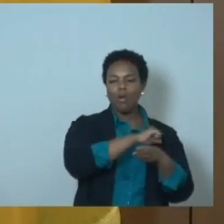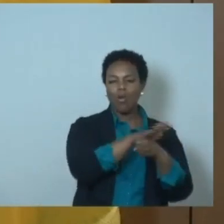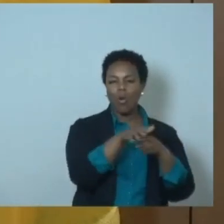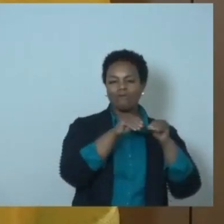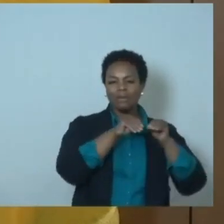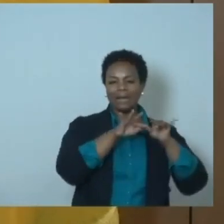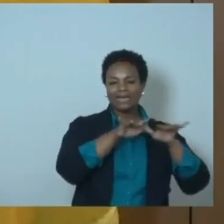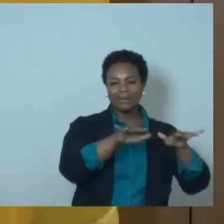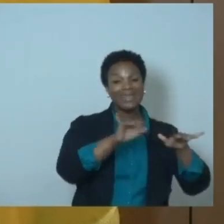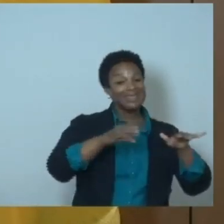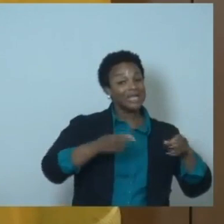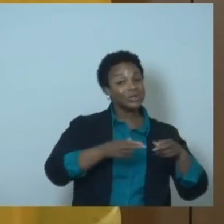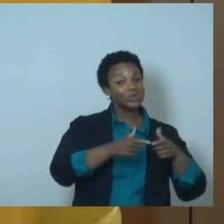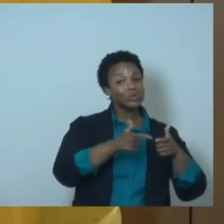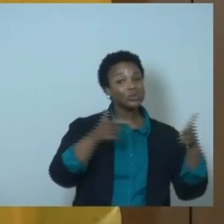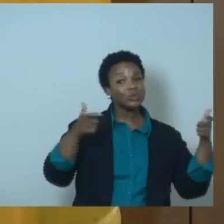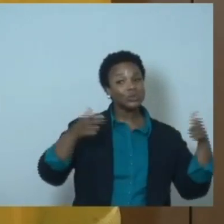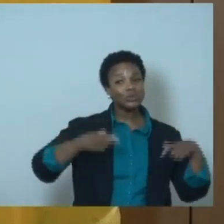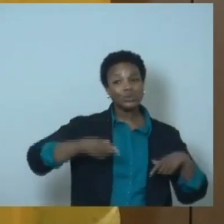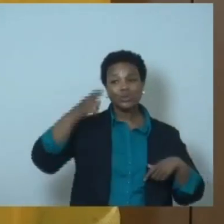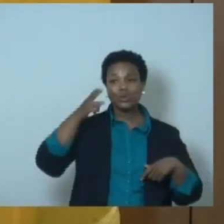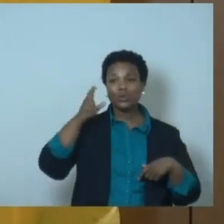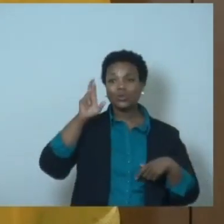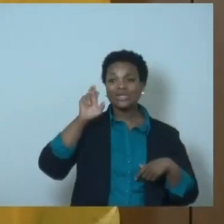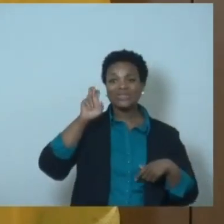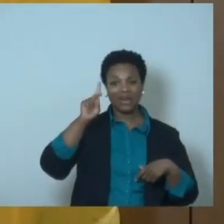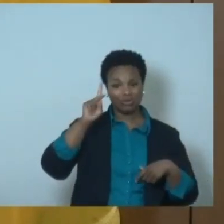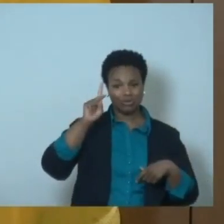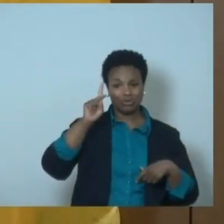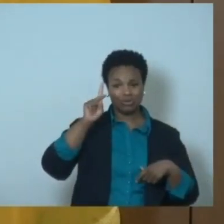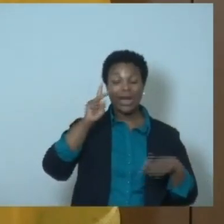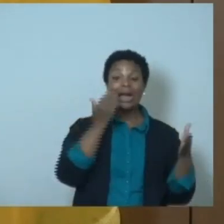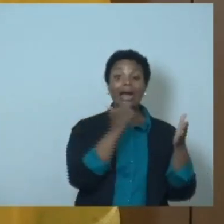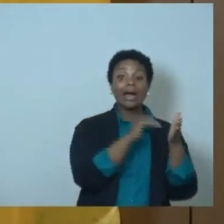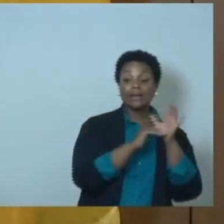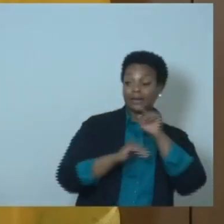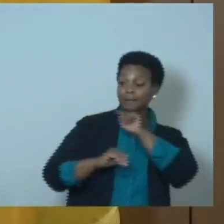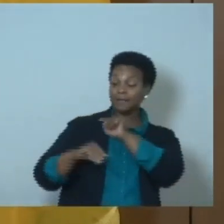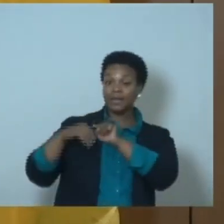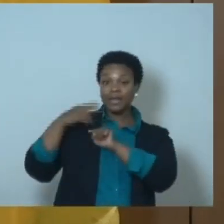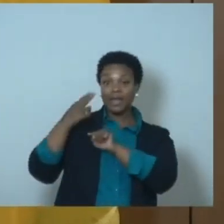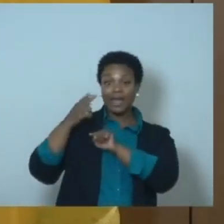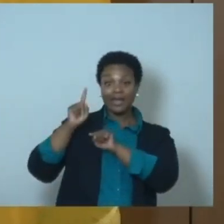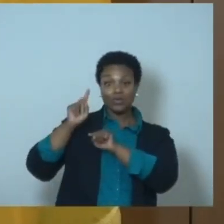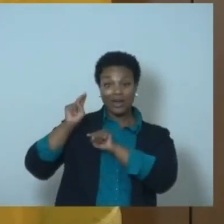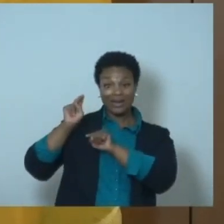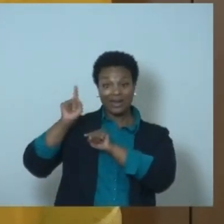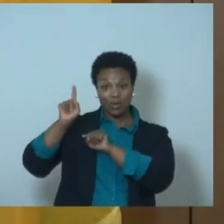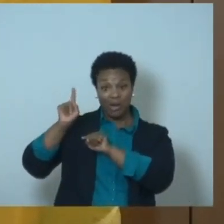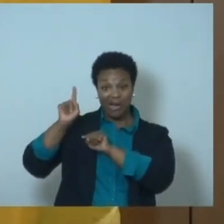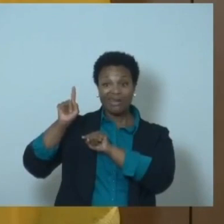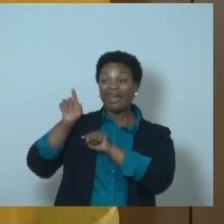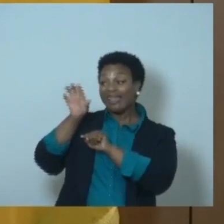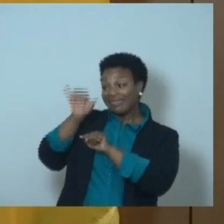risk factor tied to H1N1, certainly in conversations with